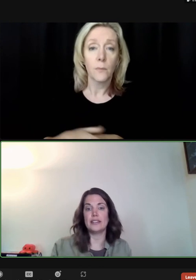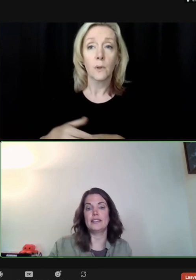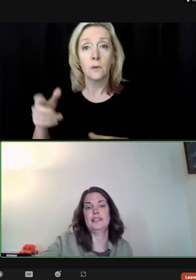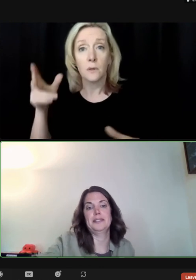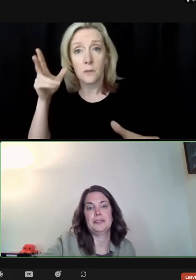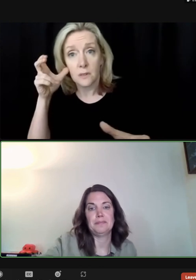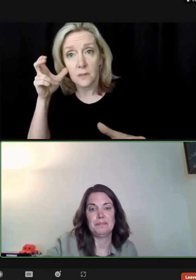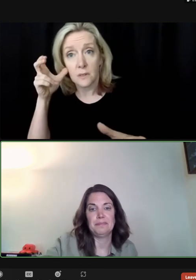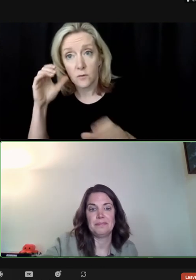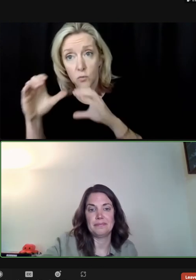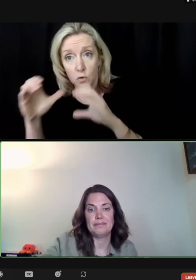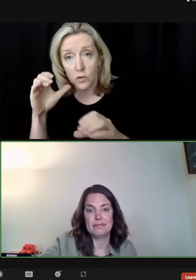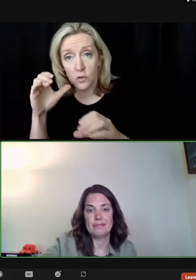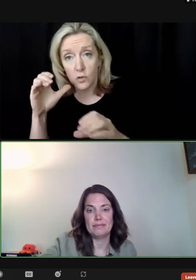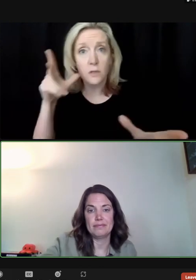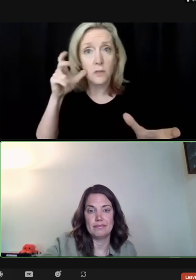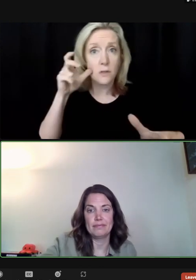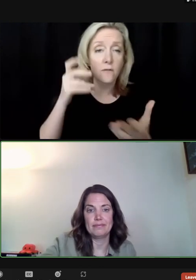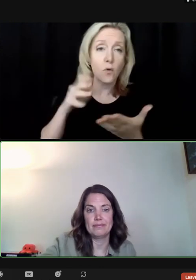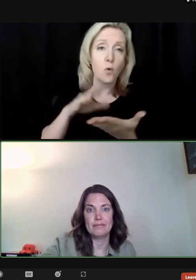learn new content.